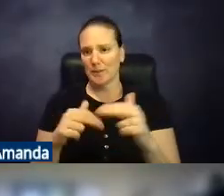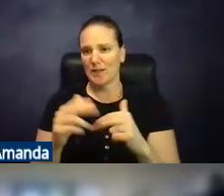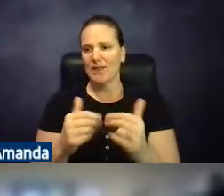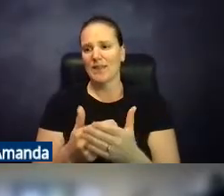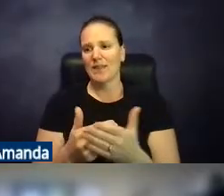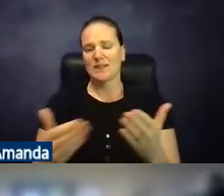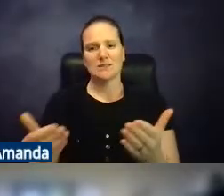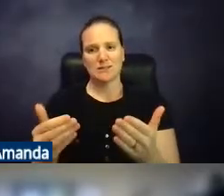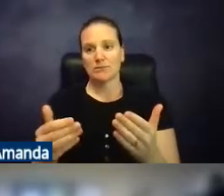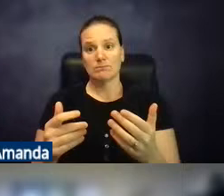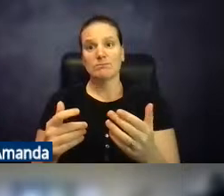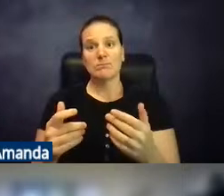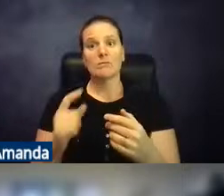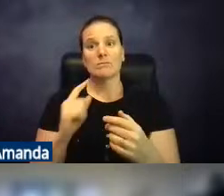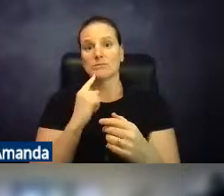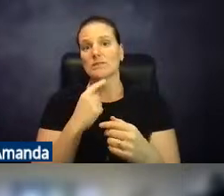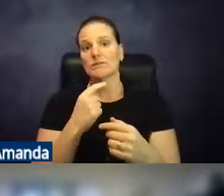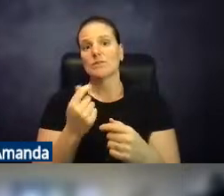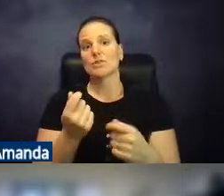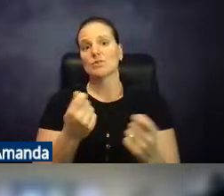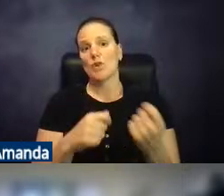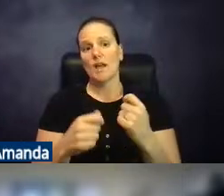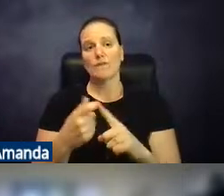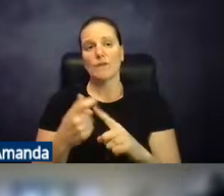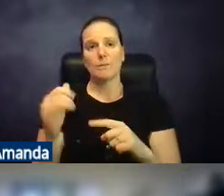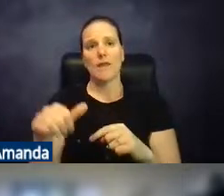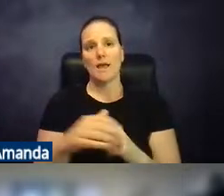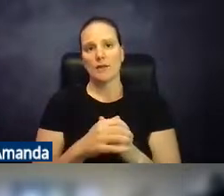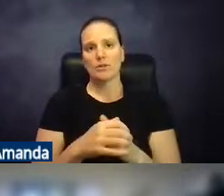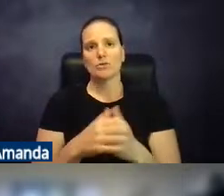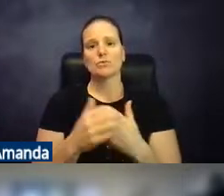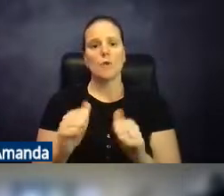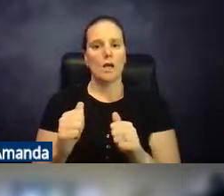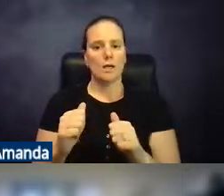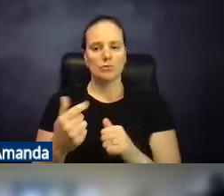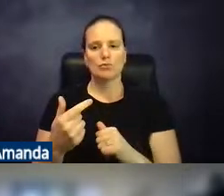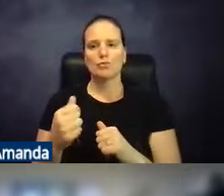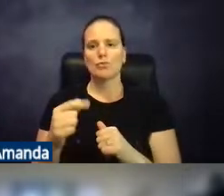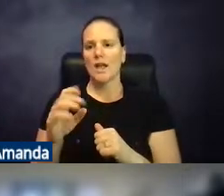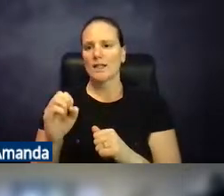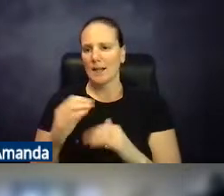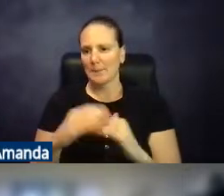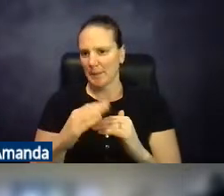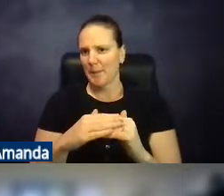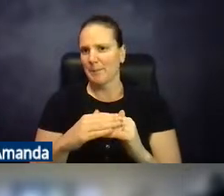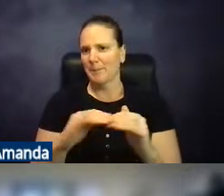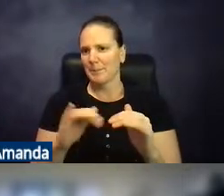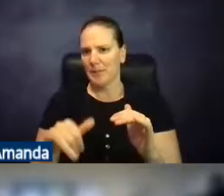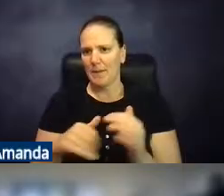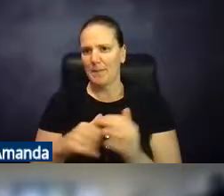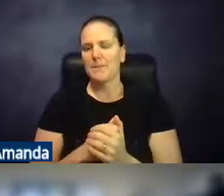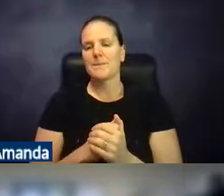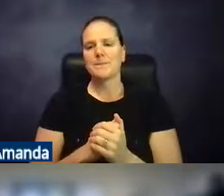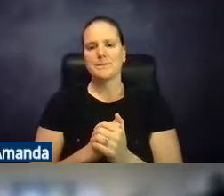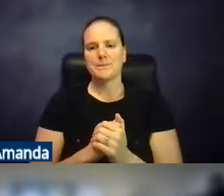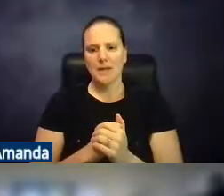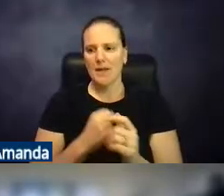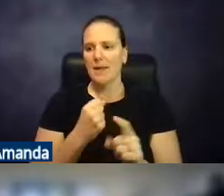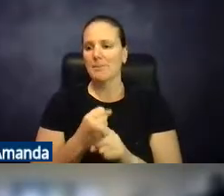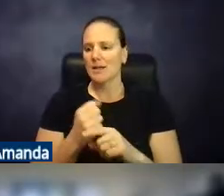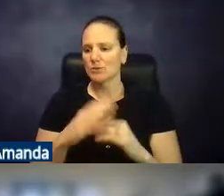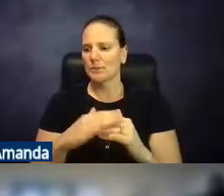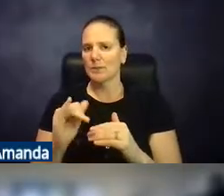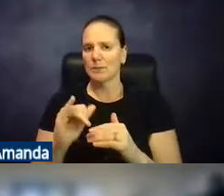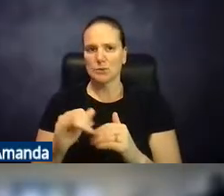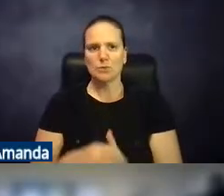a significant trade-off of that, of trying to keep grades at a minimum and also keep impacts to a minimum.